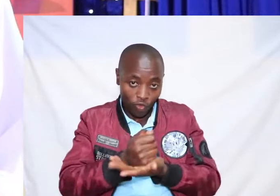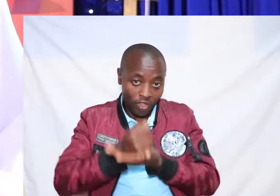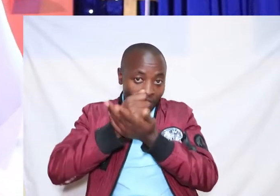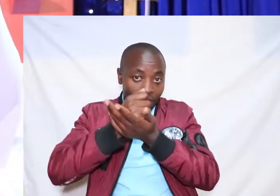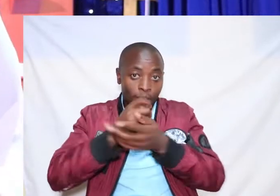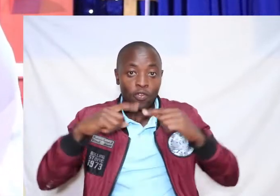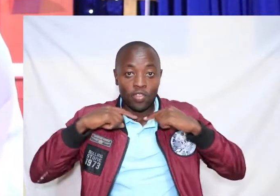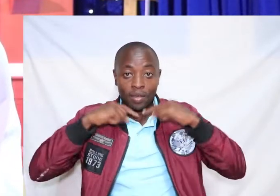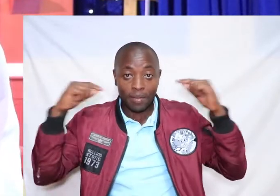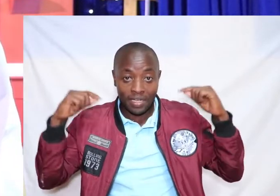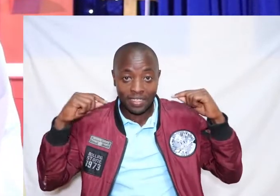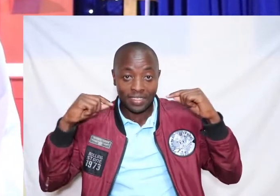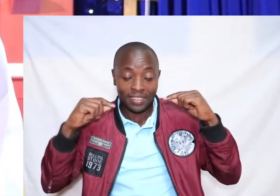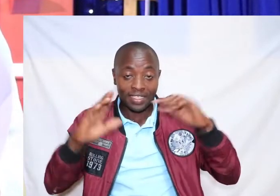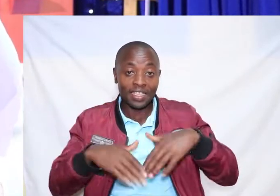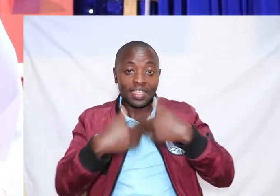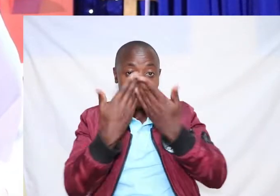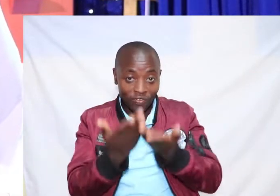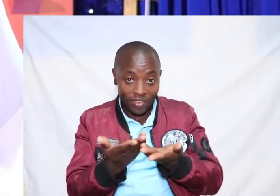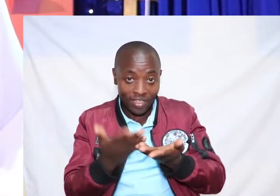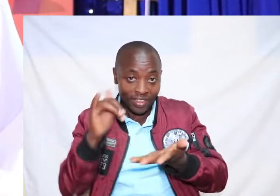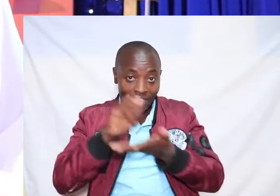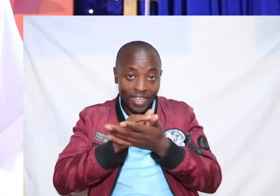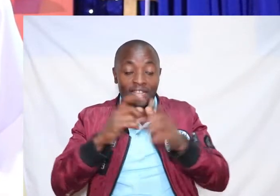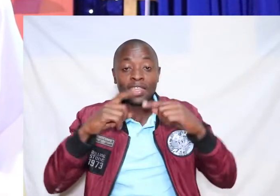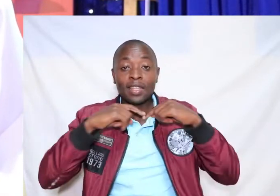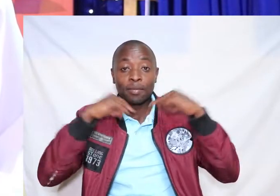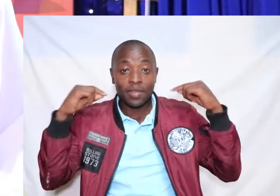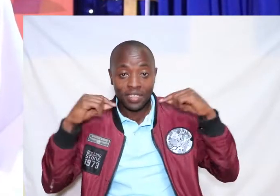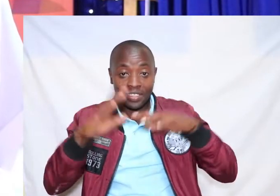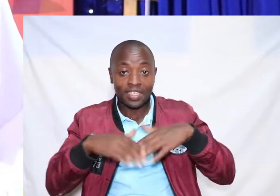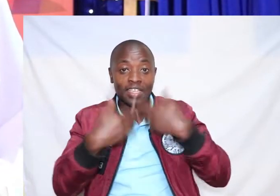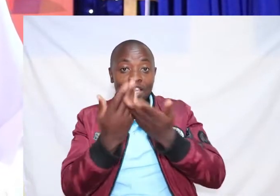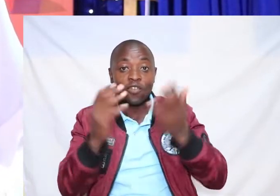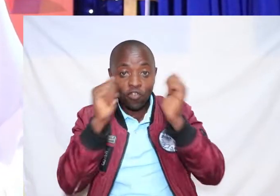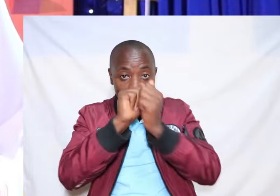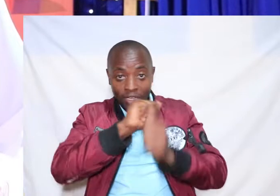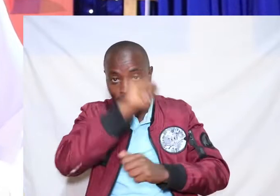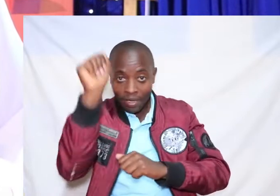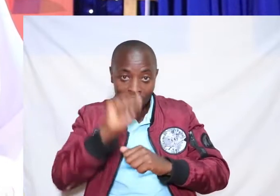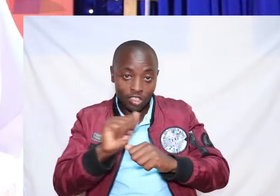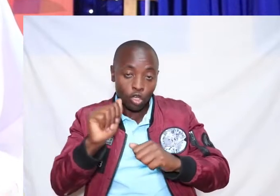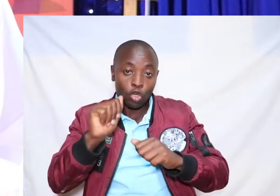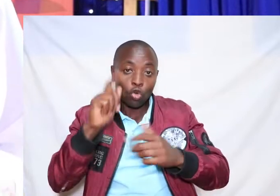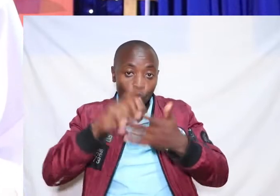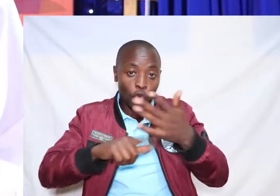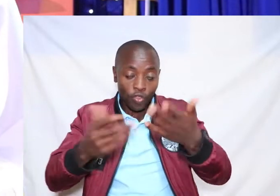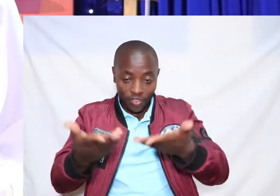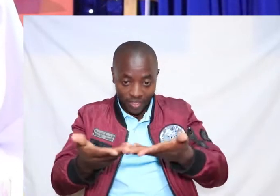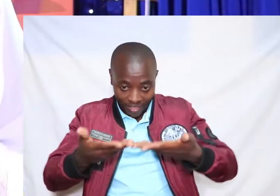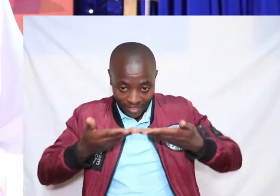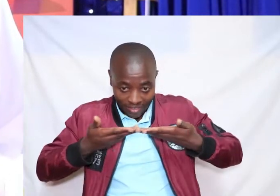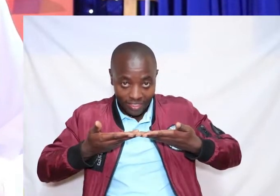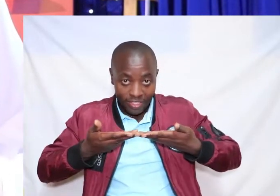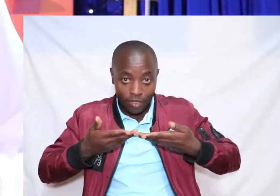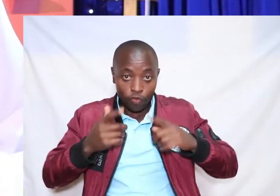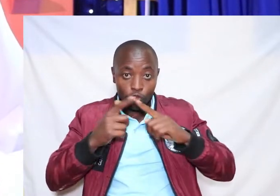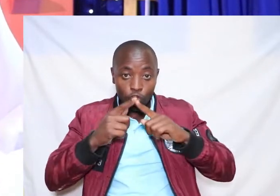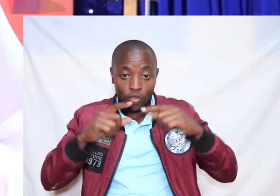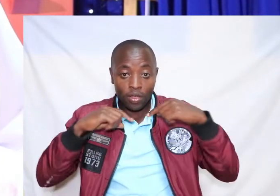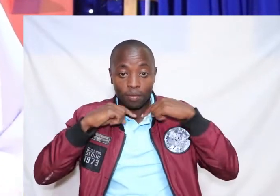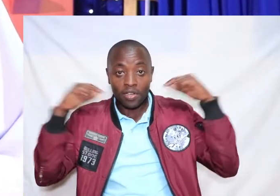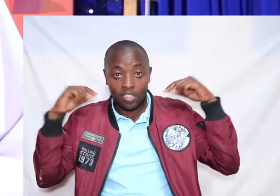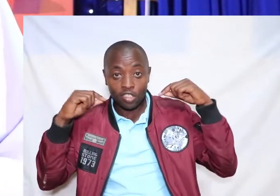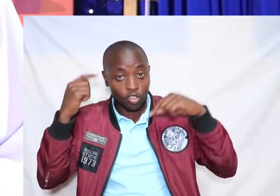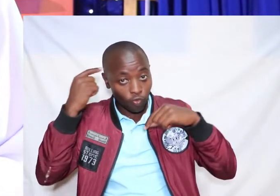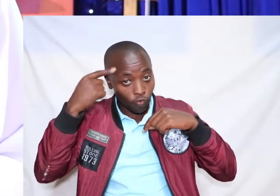Levites. In return, the Levites gave a tenth of what they received or produced to the priests for